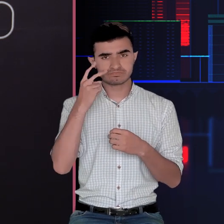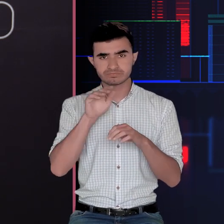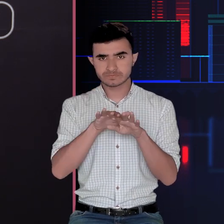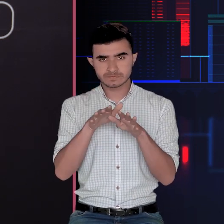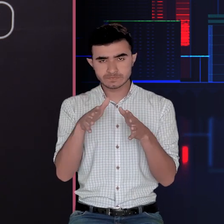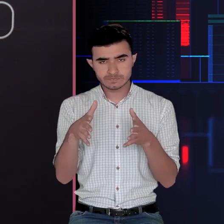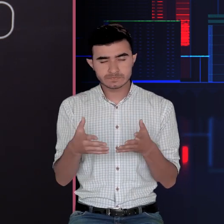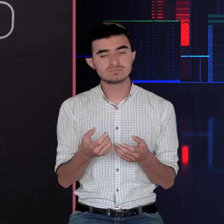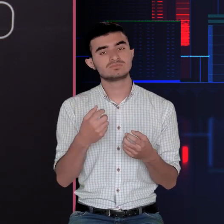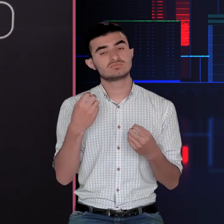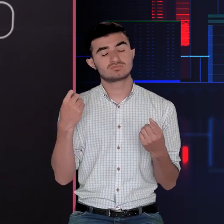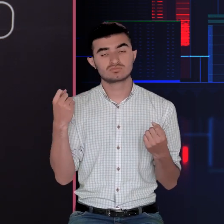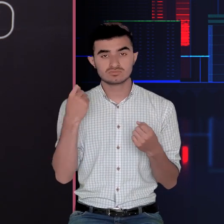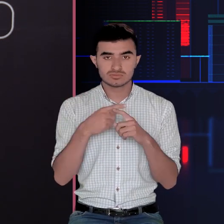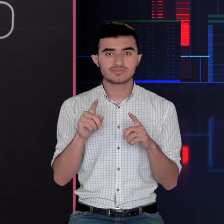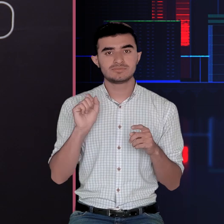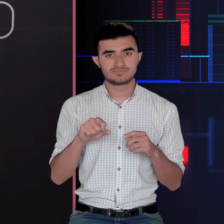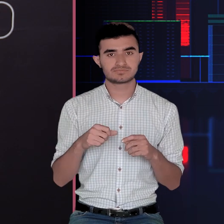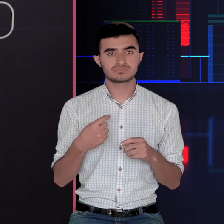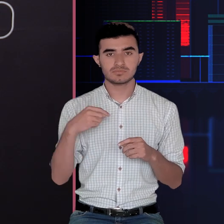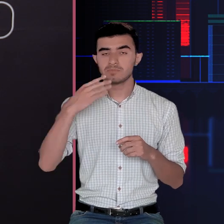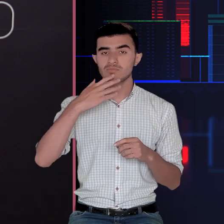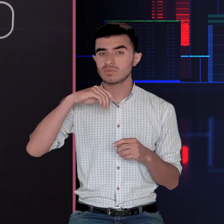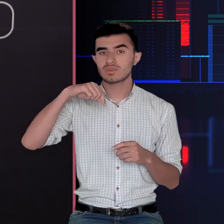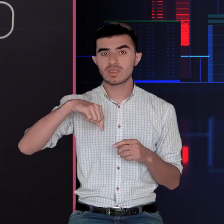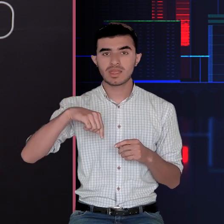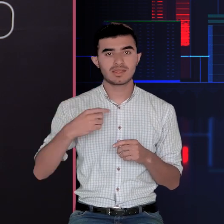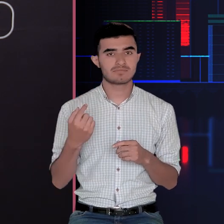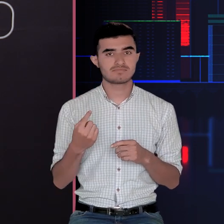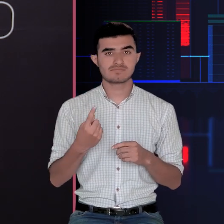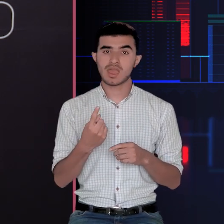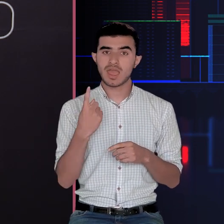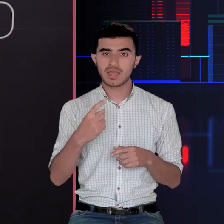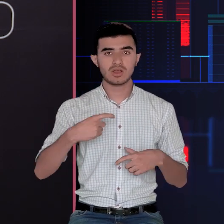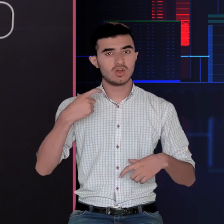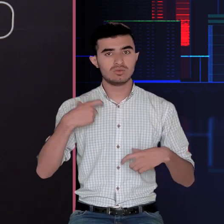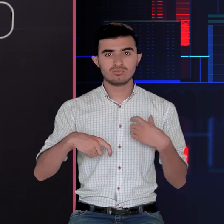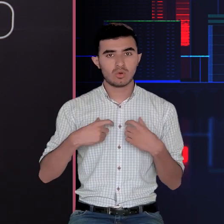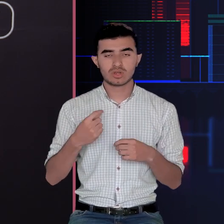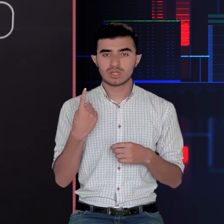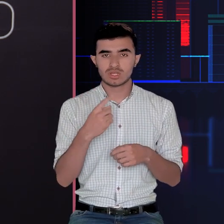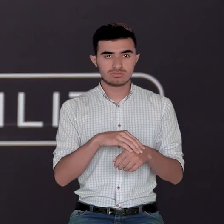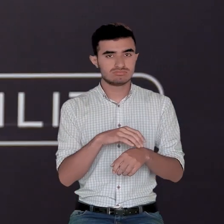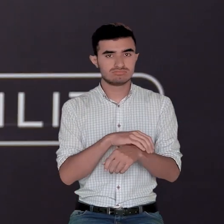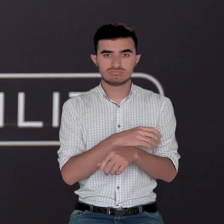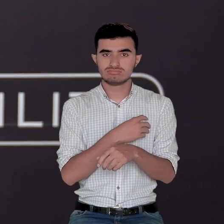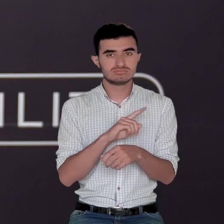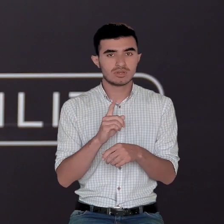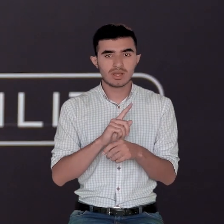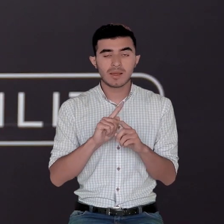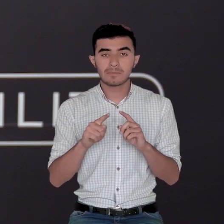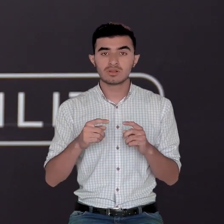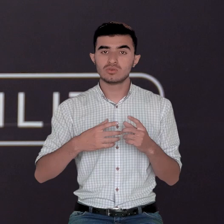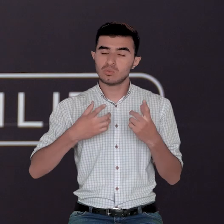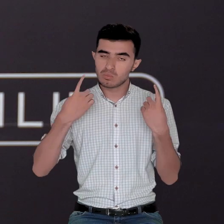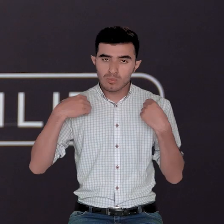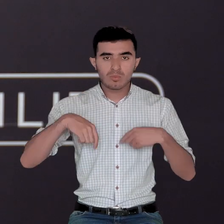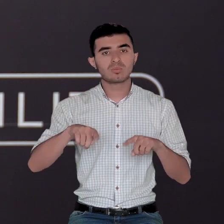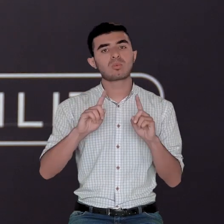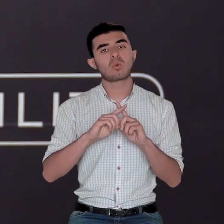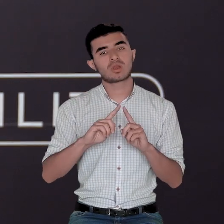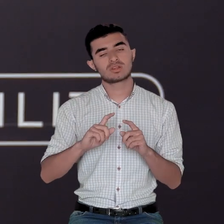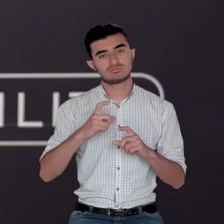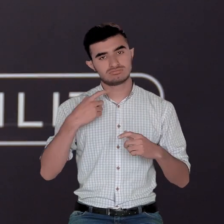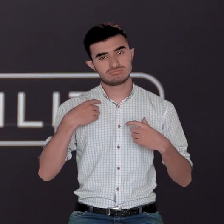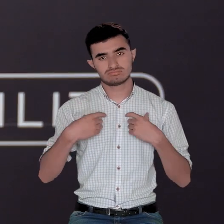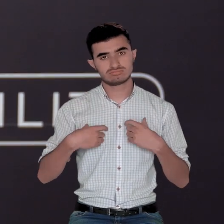go and fix those issues as well. So in that, this therapy is very unique, because it not only just works on the muscles and the joints and the